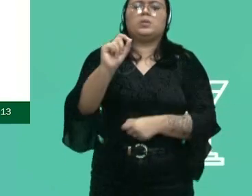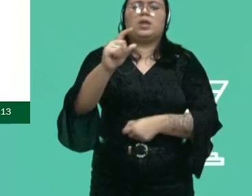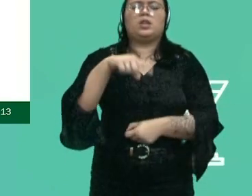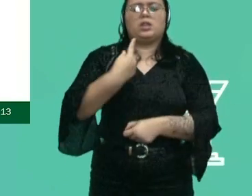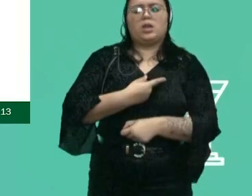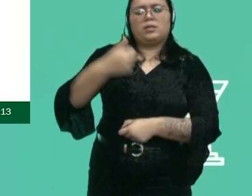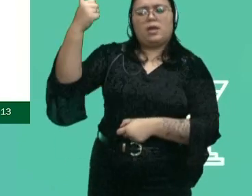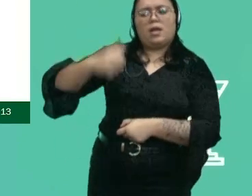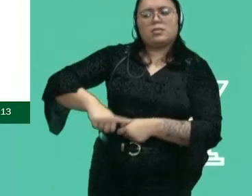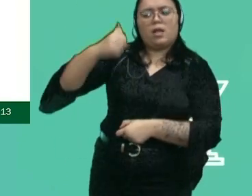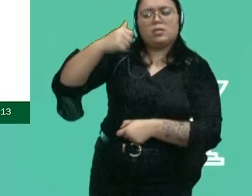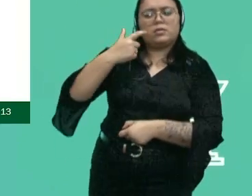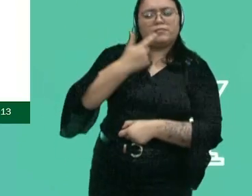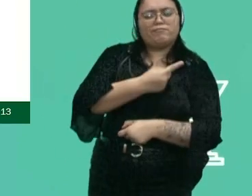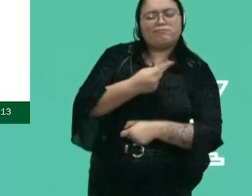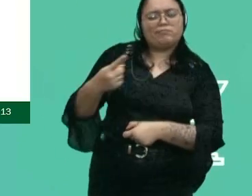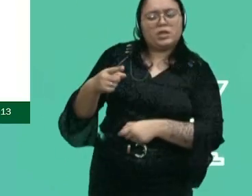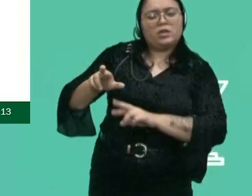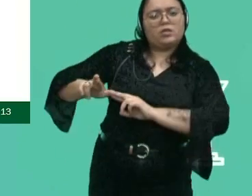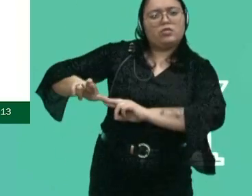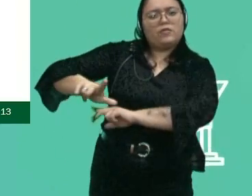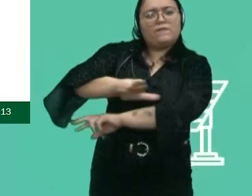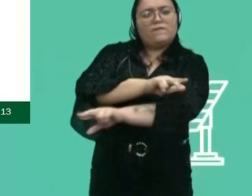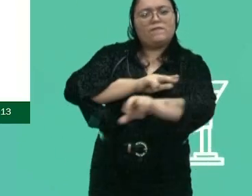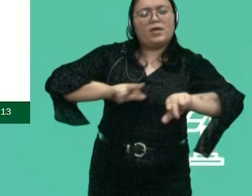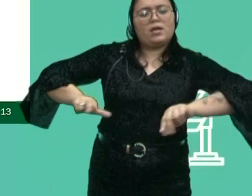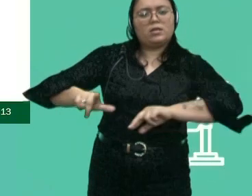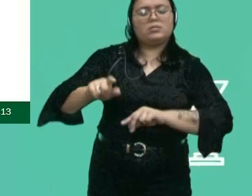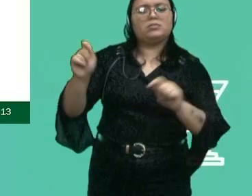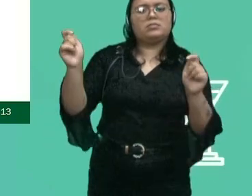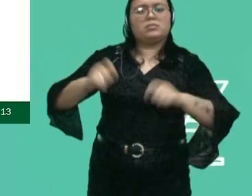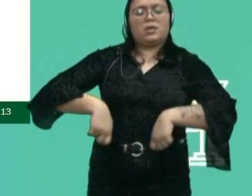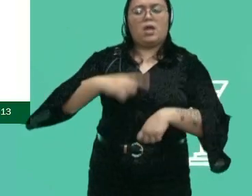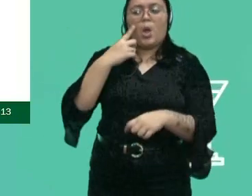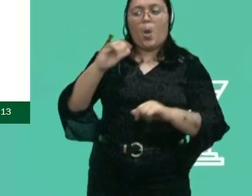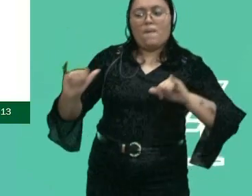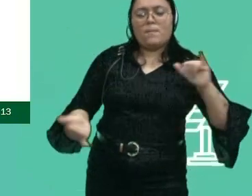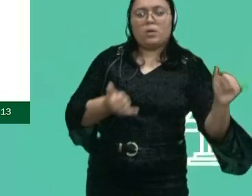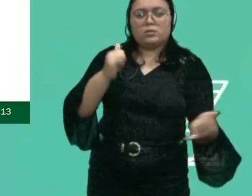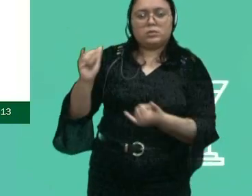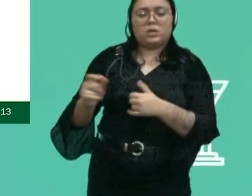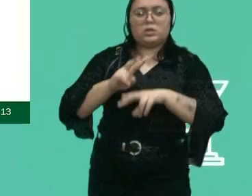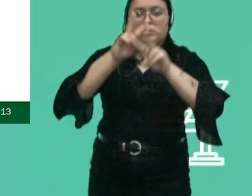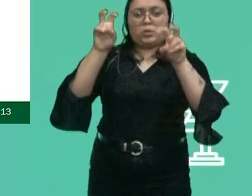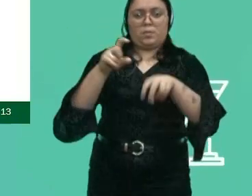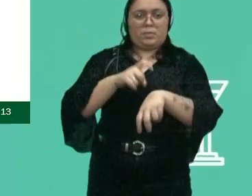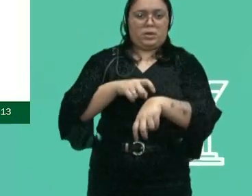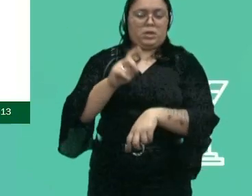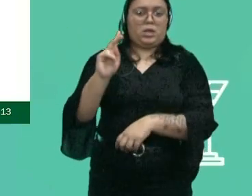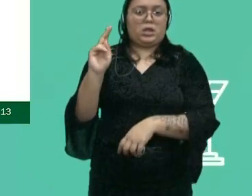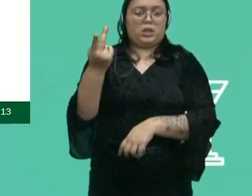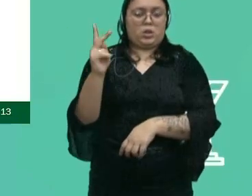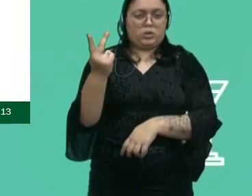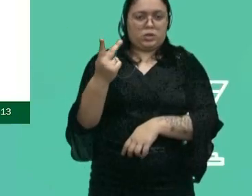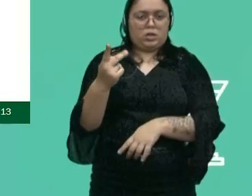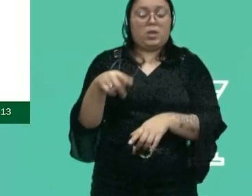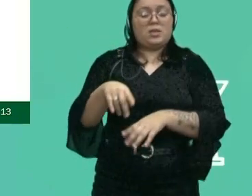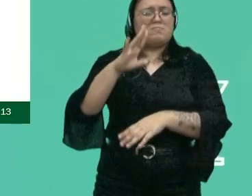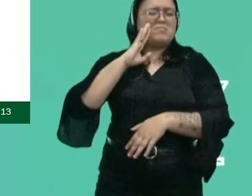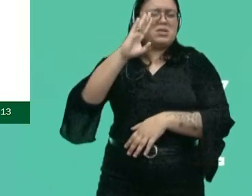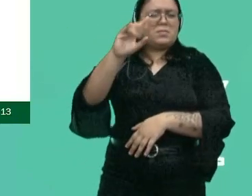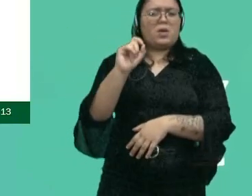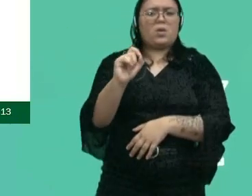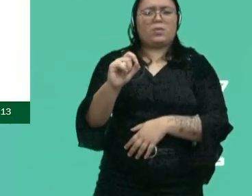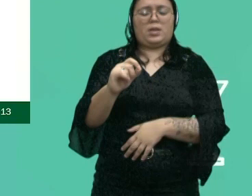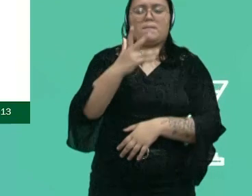and what's the potential demand opportunity for hydrogen. So the key takeaway here is there's quite a bit of uncertainty. The